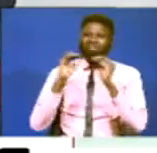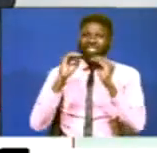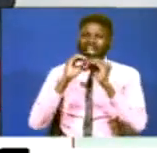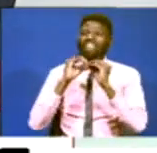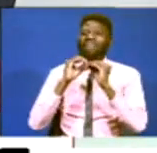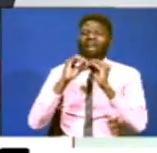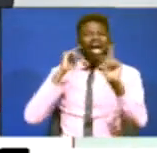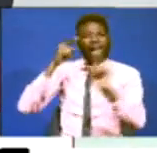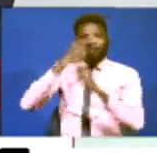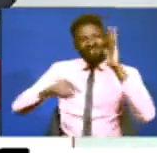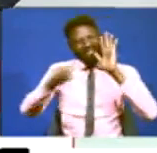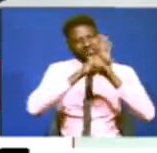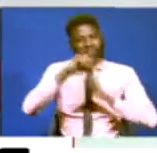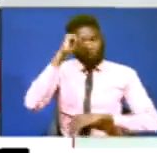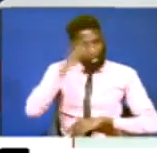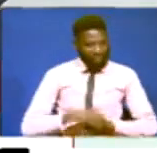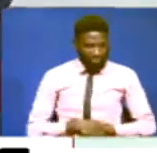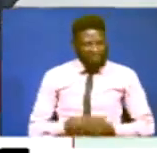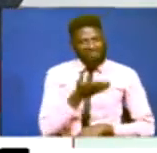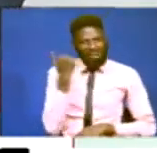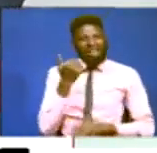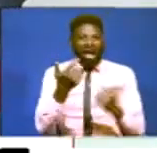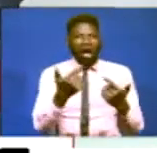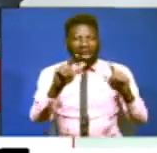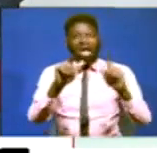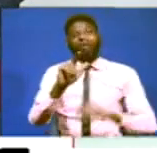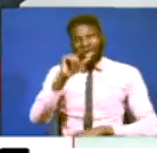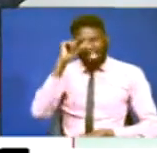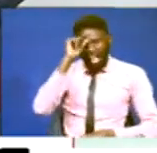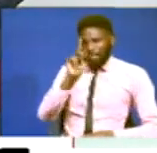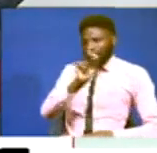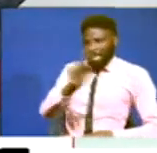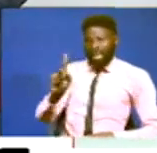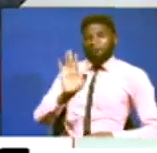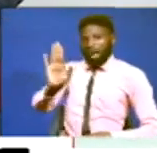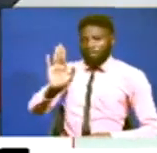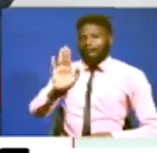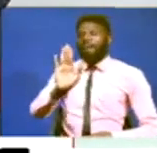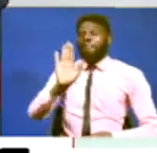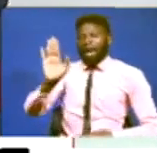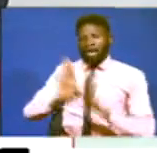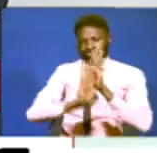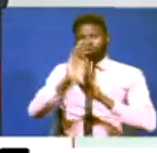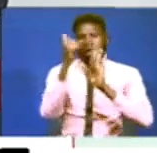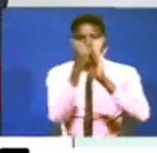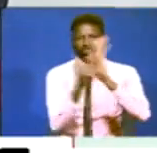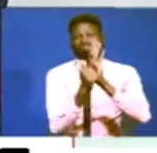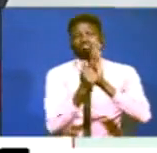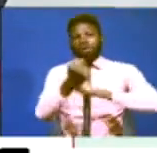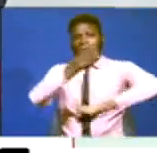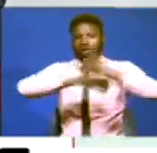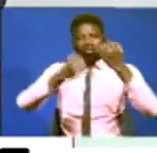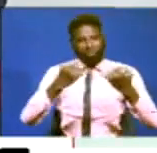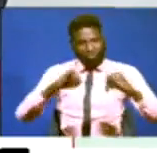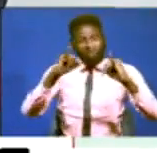allow the Kenya Kwanza administration to actualize its development agenda. They noted that the recovery of the economy was paramount and the